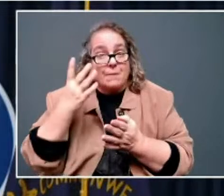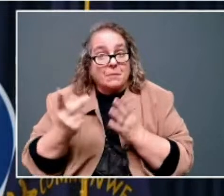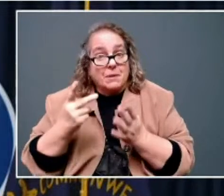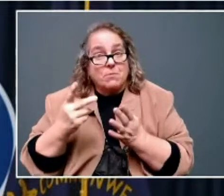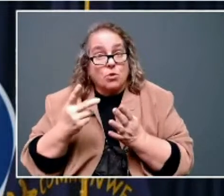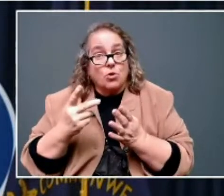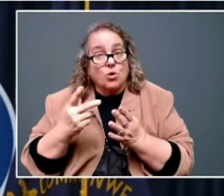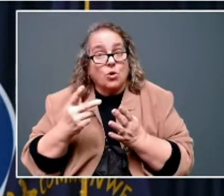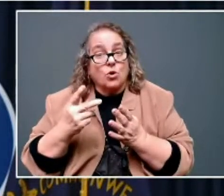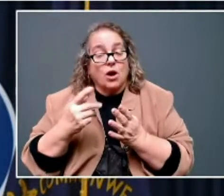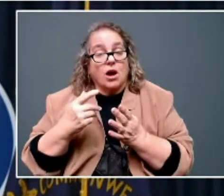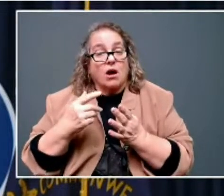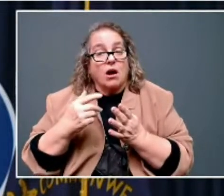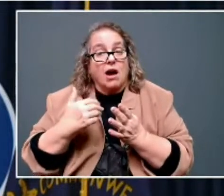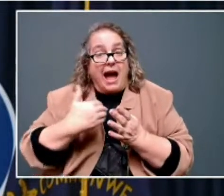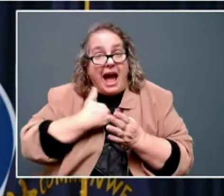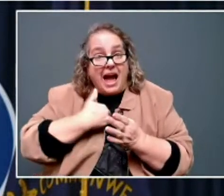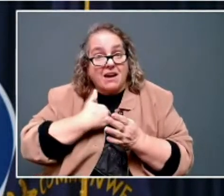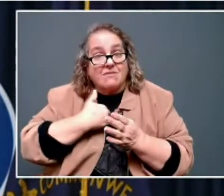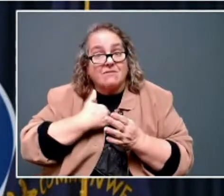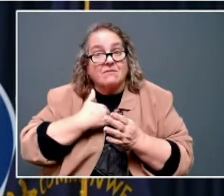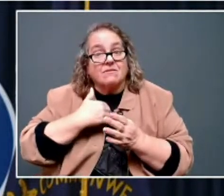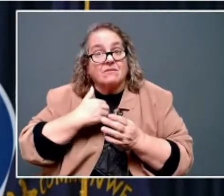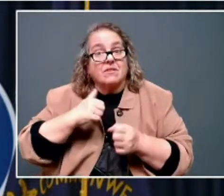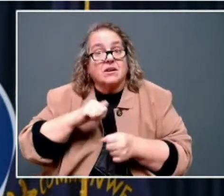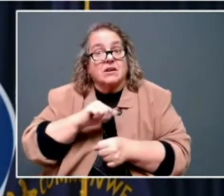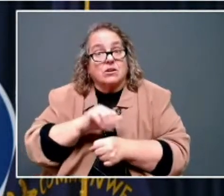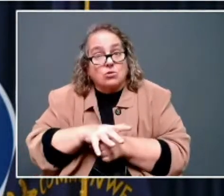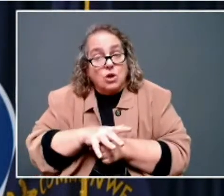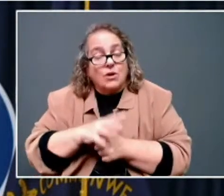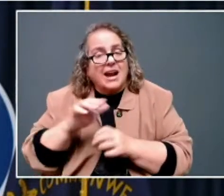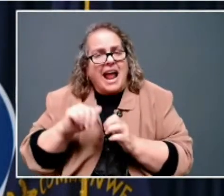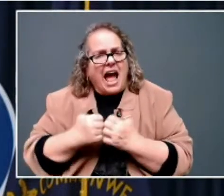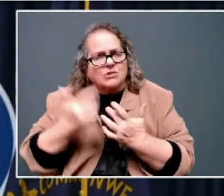positive and an idea of how sick people might be? Thank you.